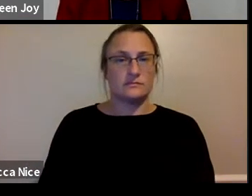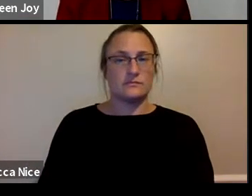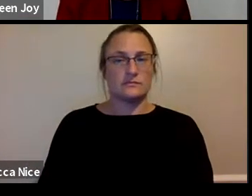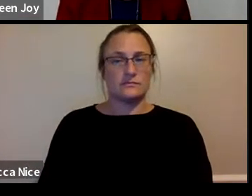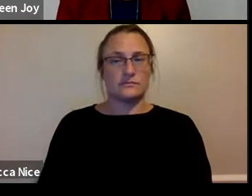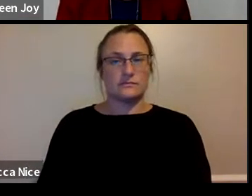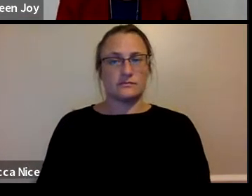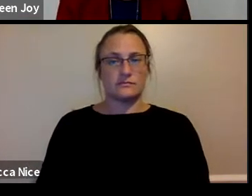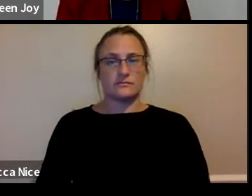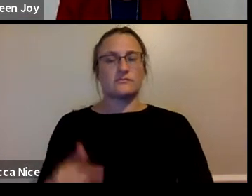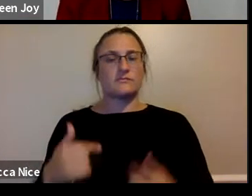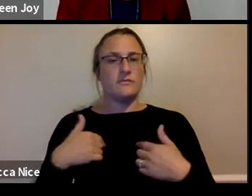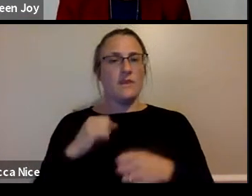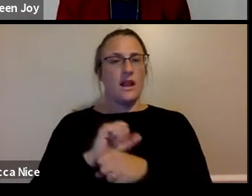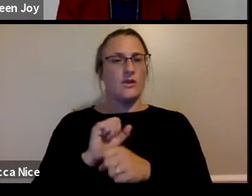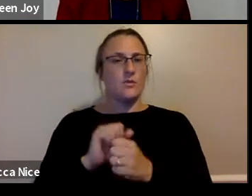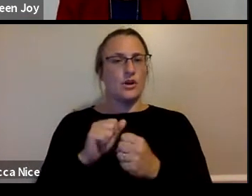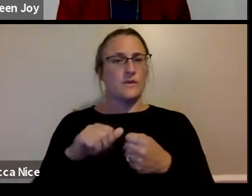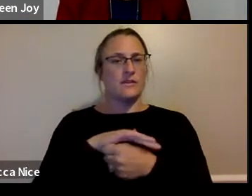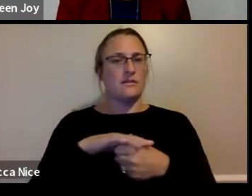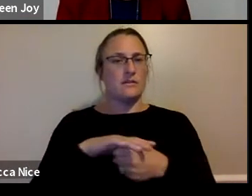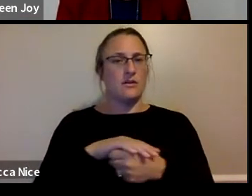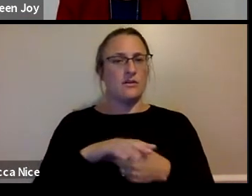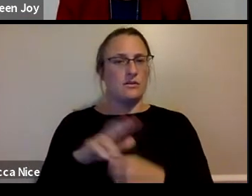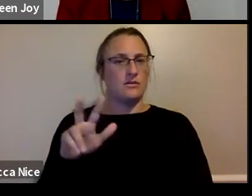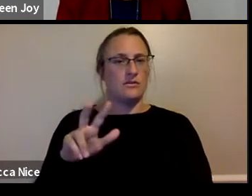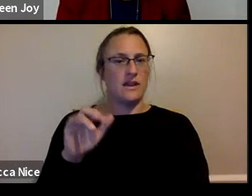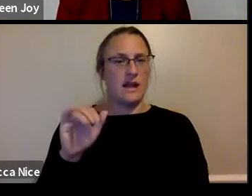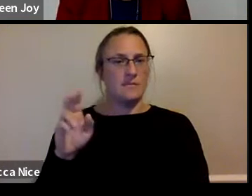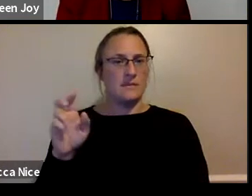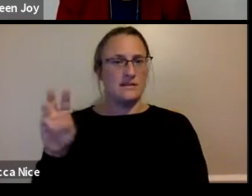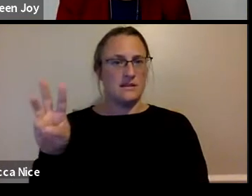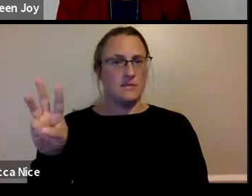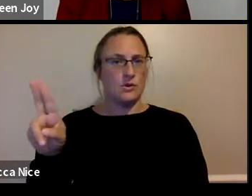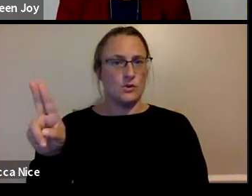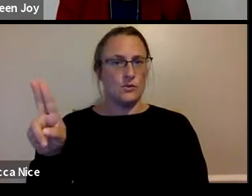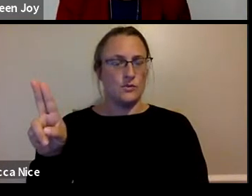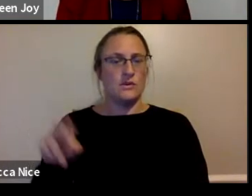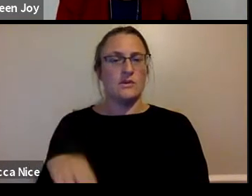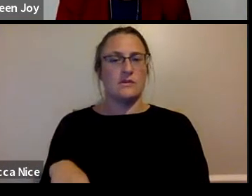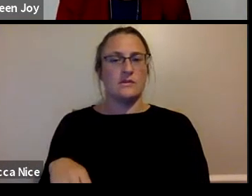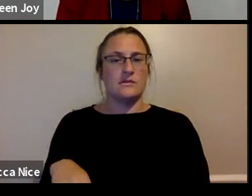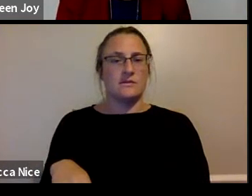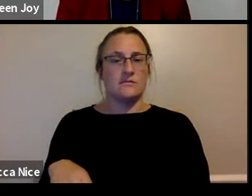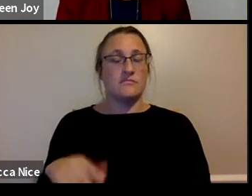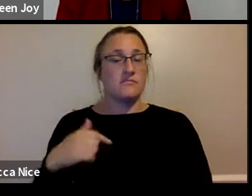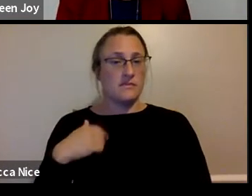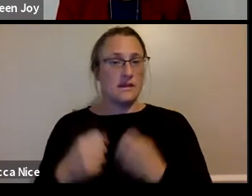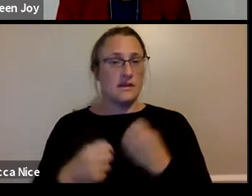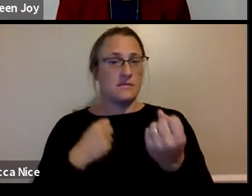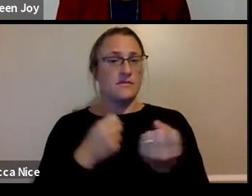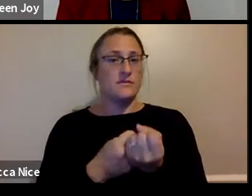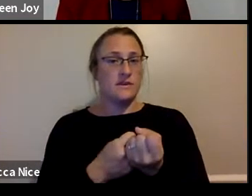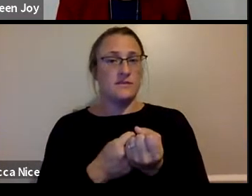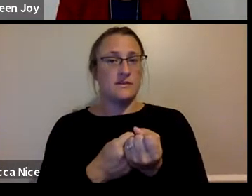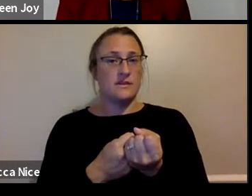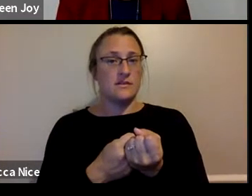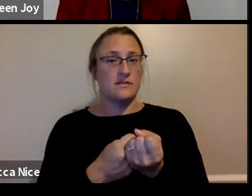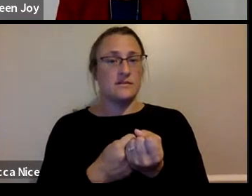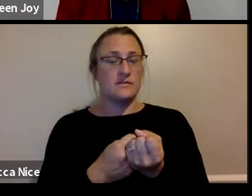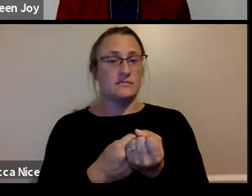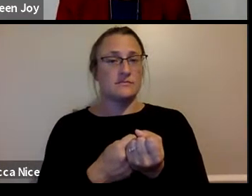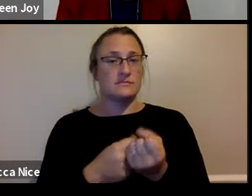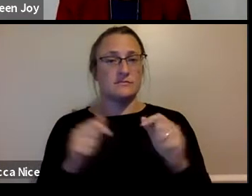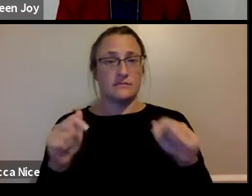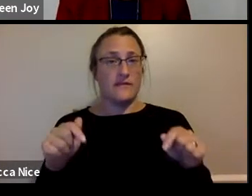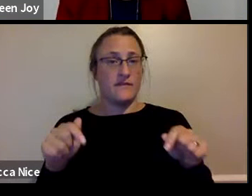With the local 3 IBEW. I'm in favor of this. I think it's